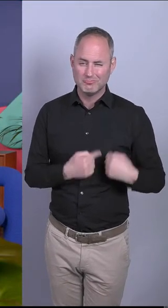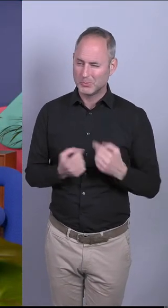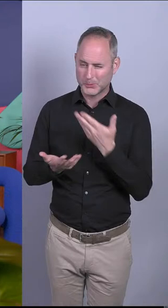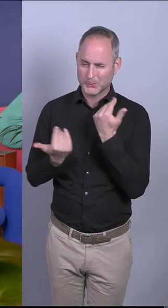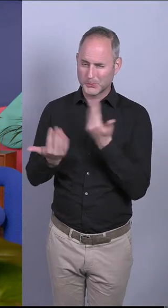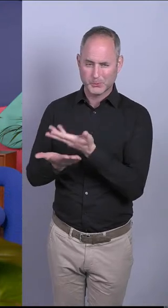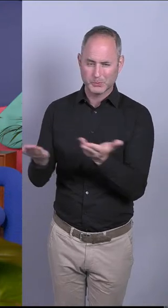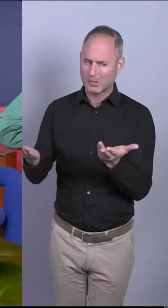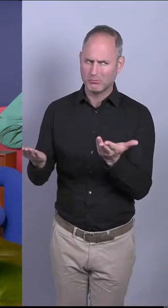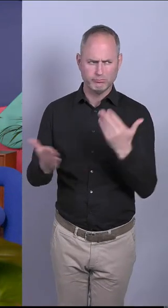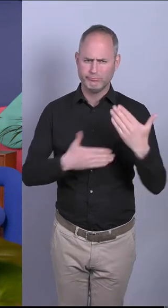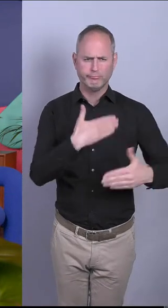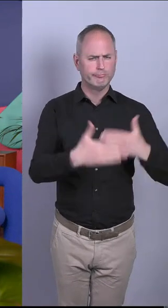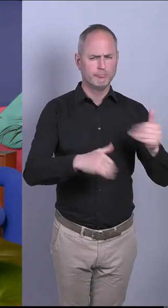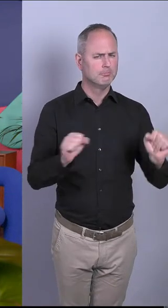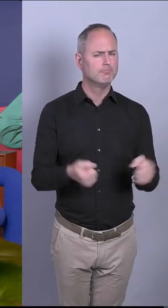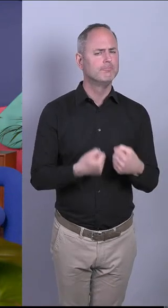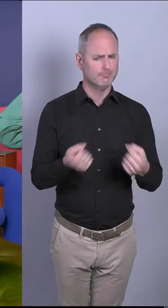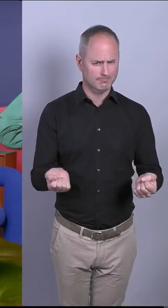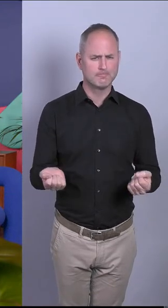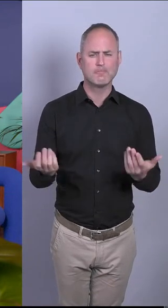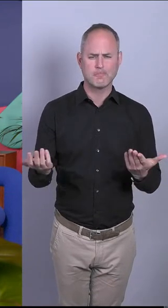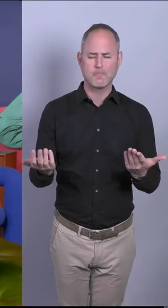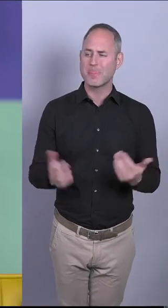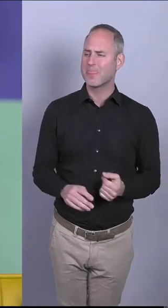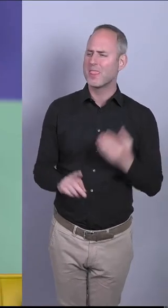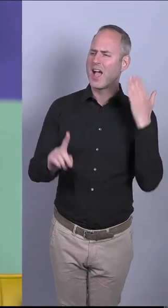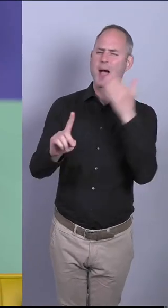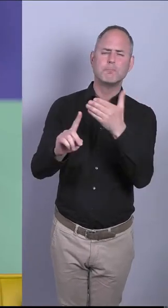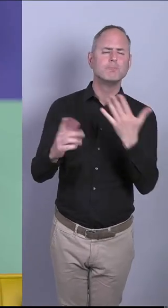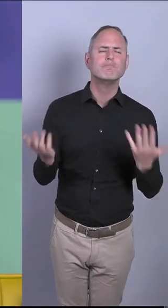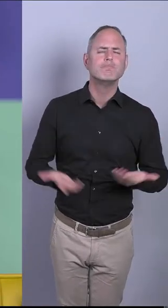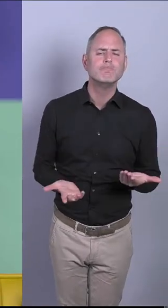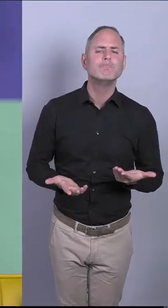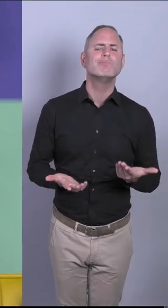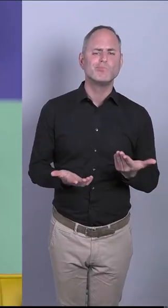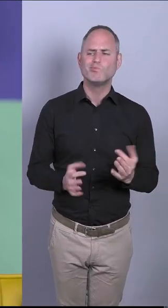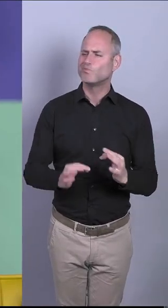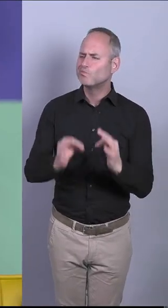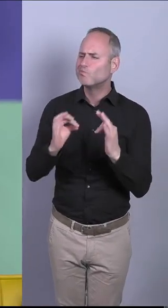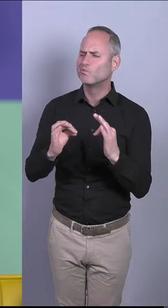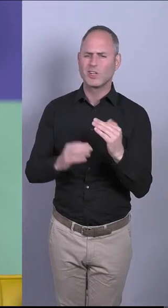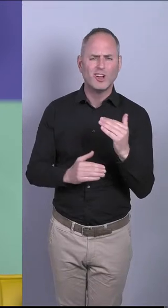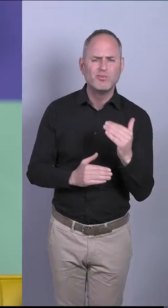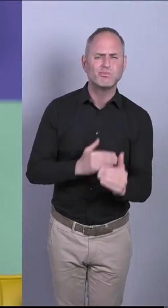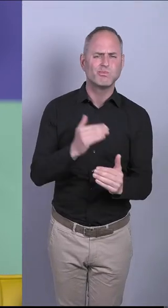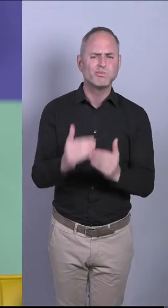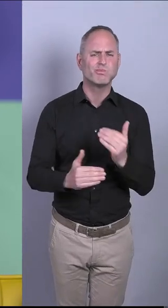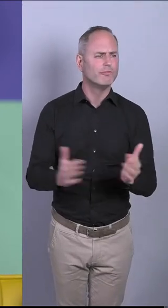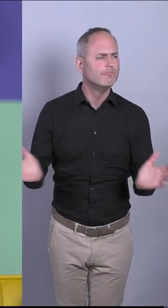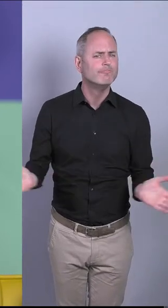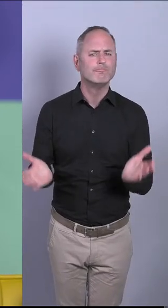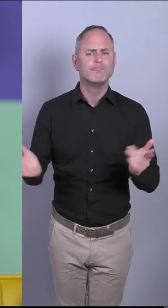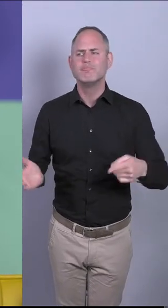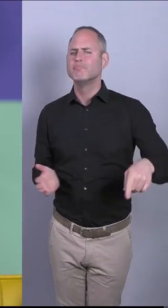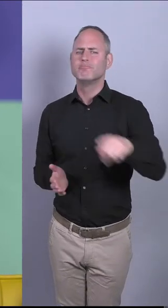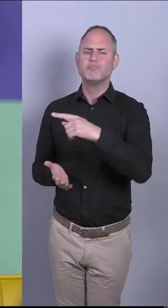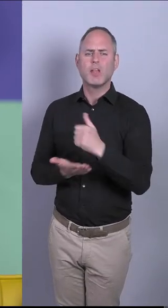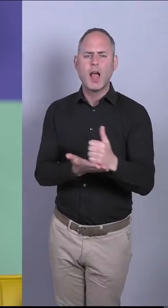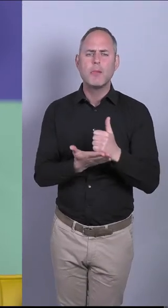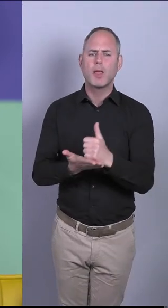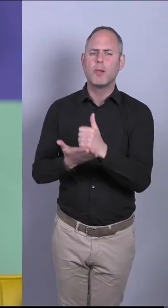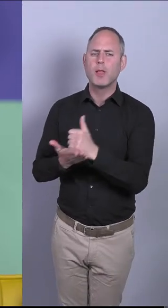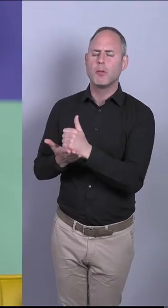support the Special Olympics organization so that the volunteers are well prepared, and of course we want to accompany the